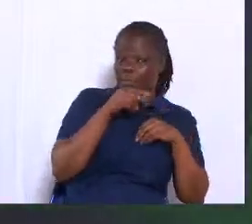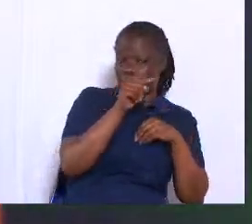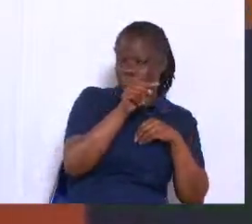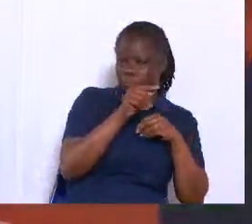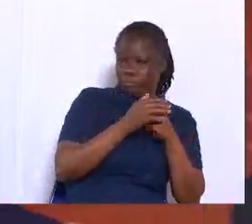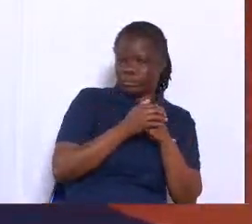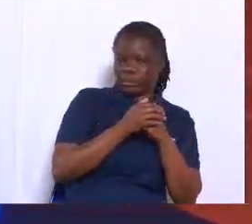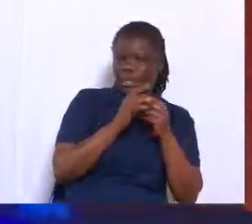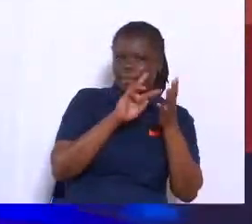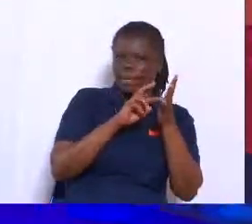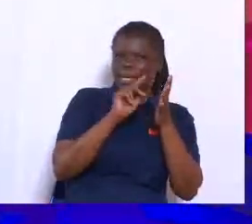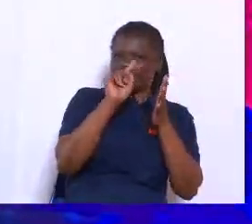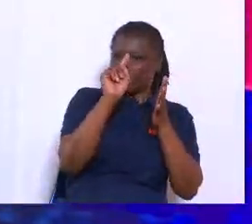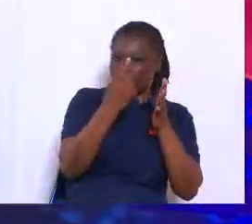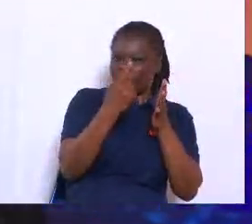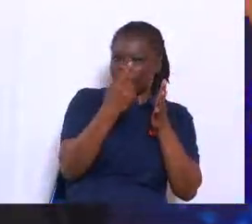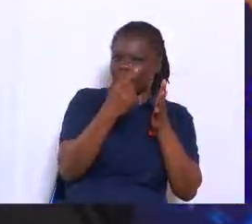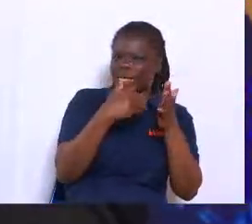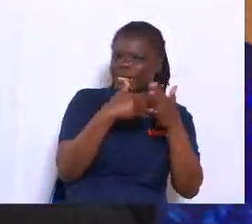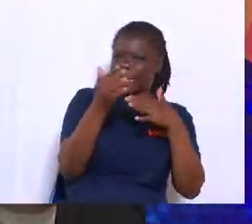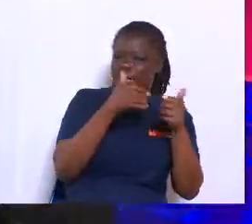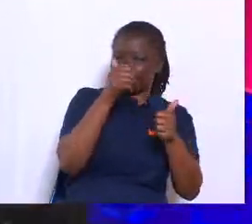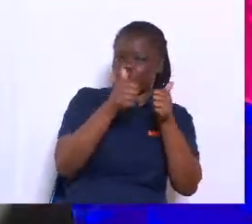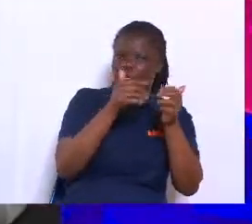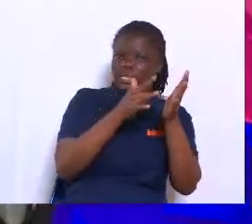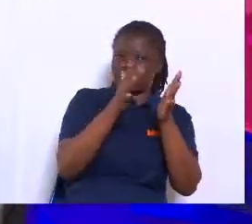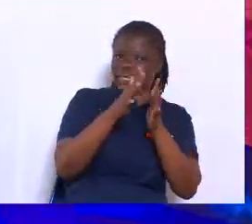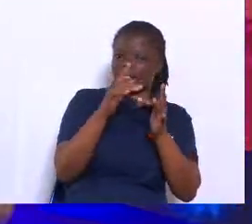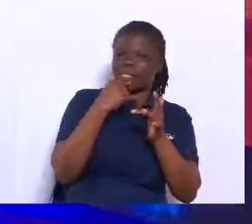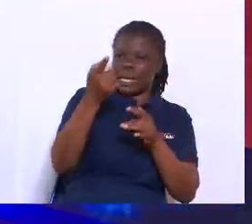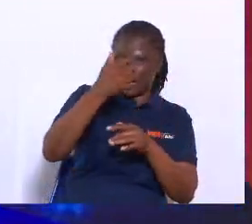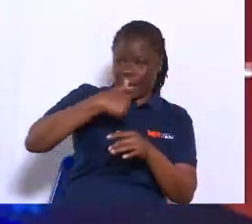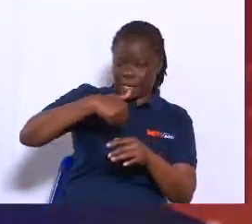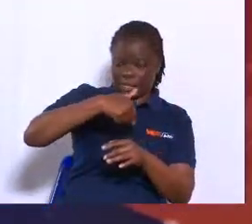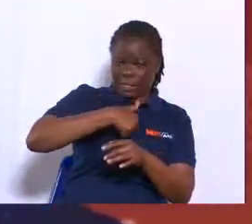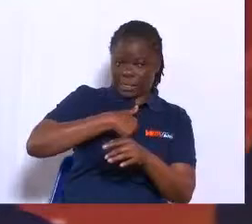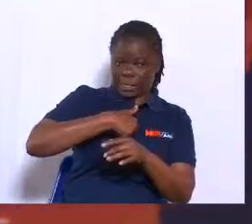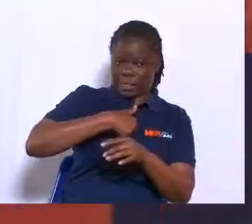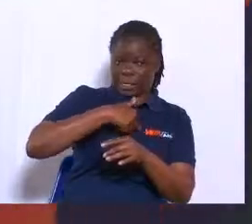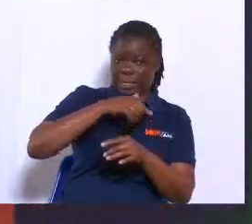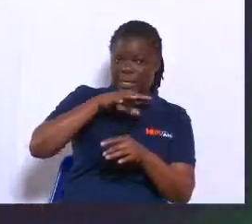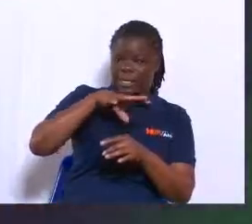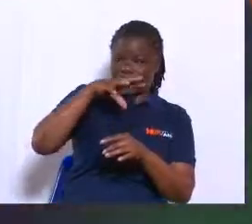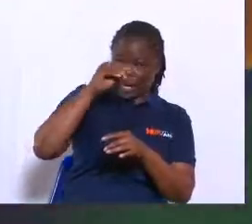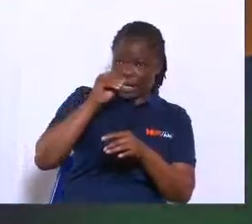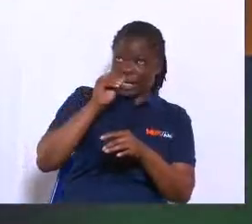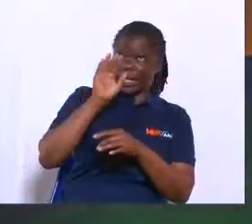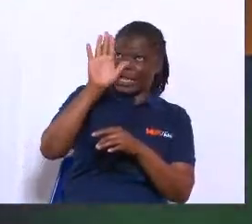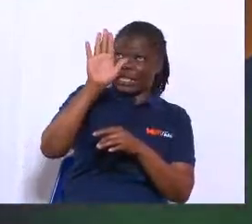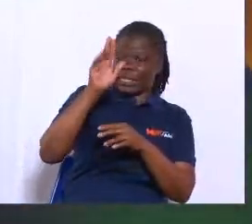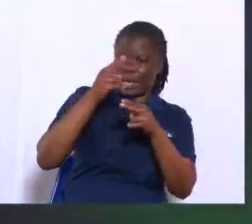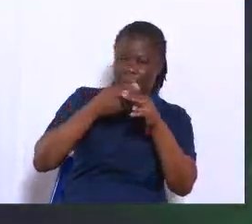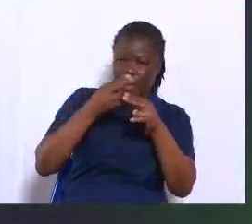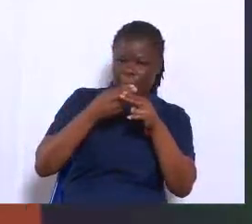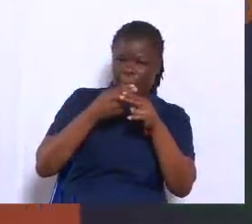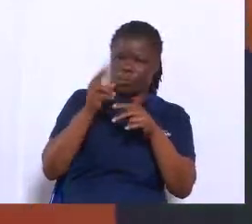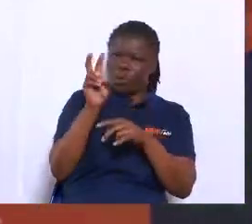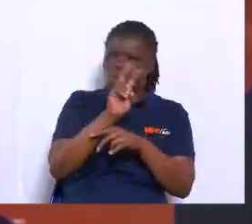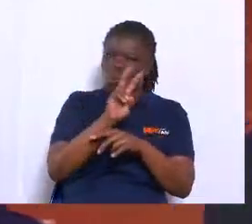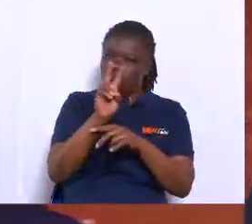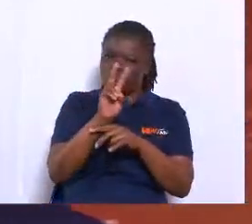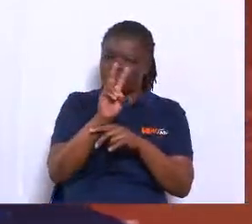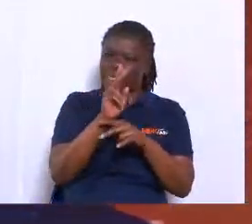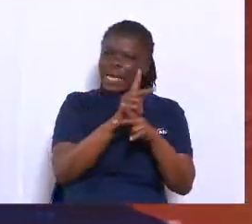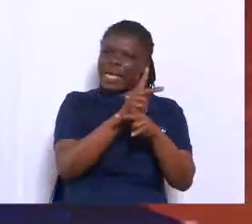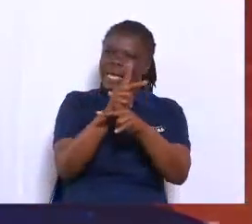first admonition that Jesus gives is this: take heed. Watch carefully that you be